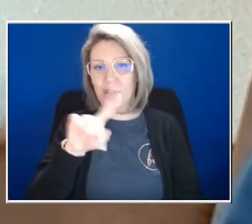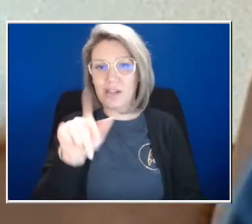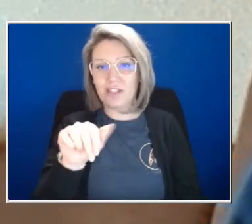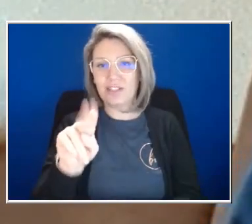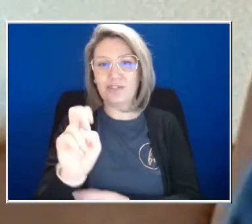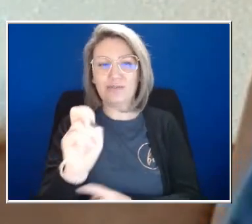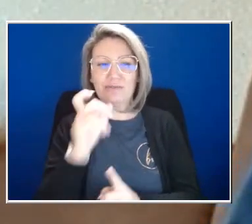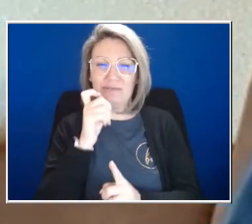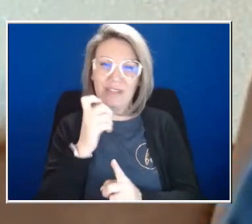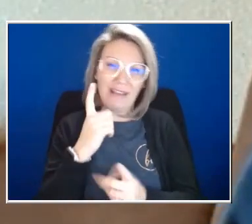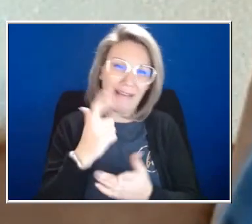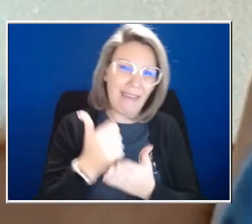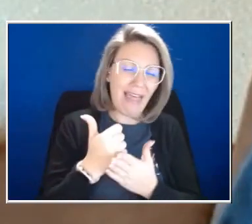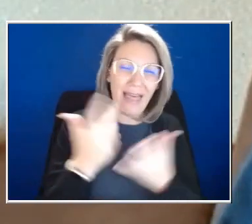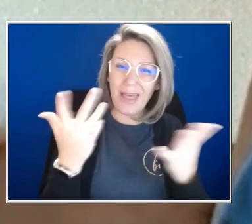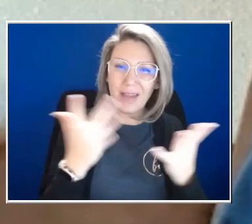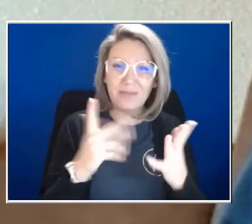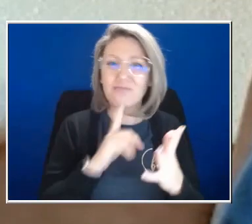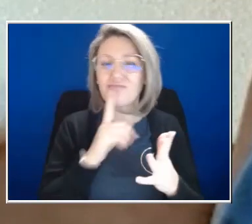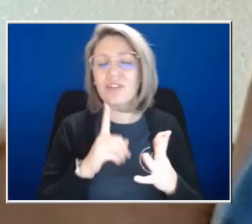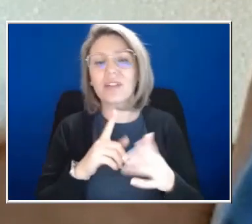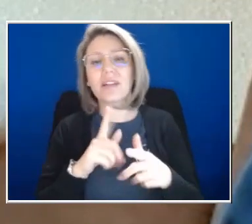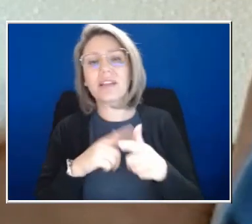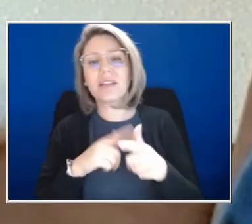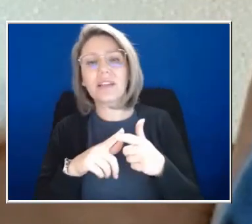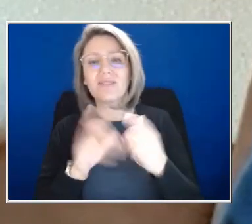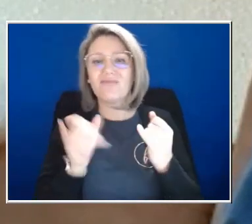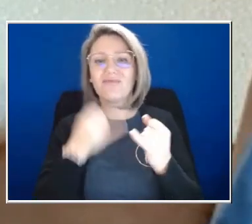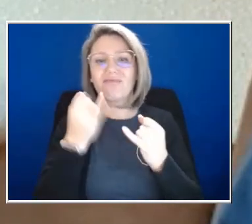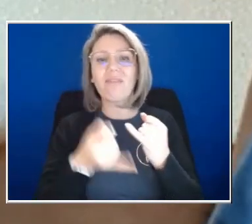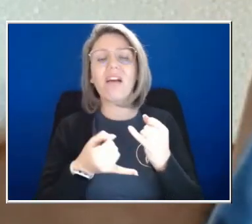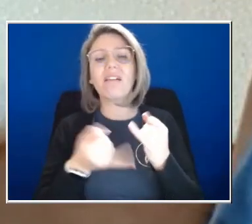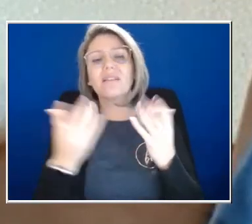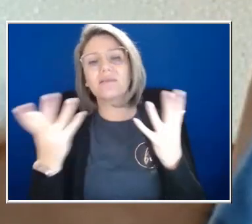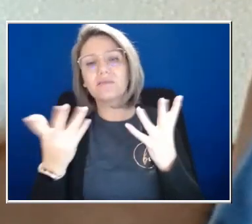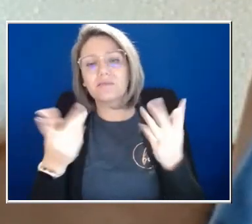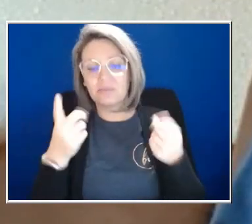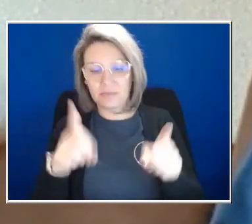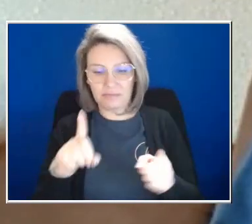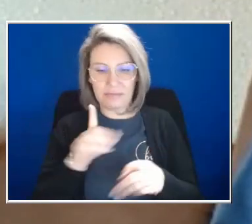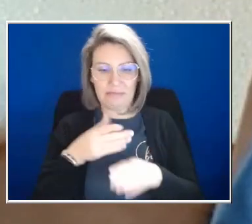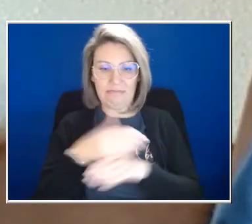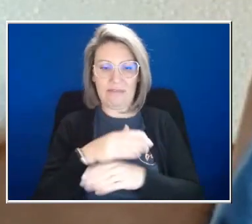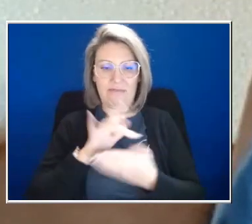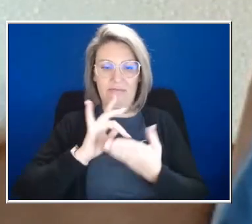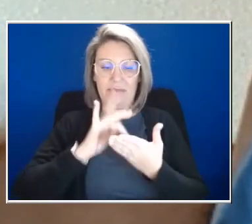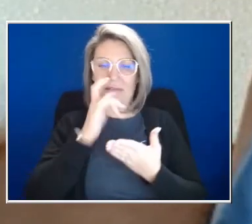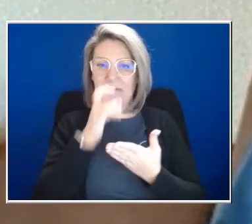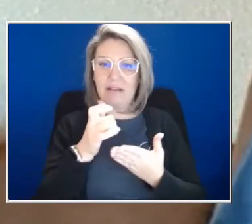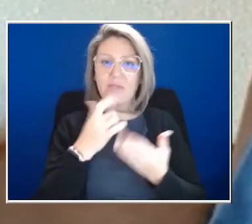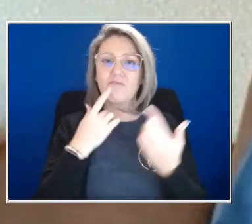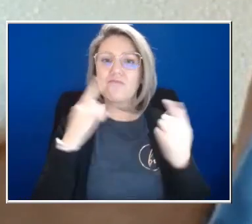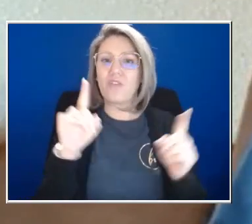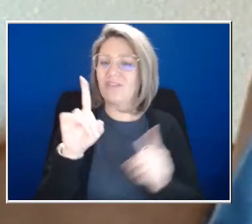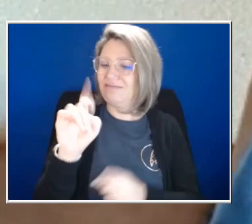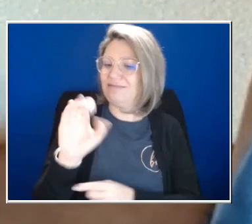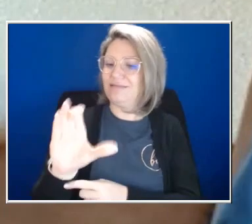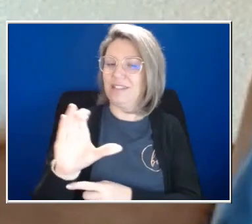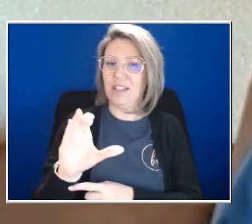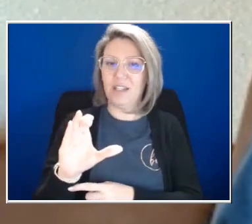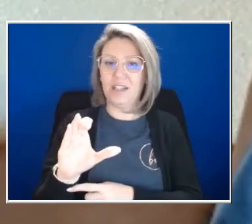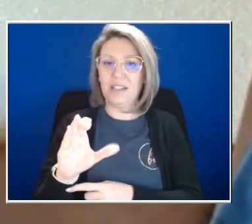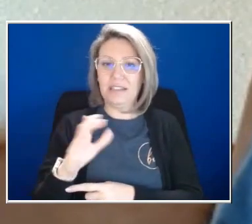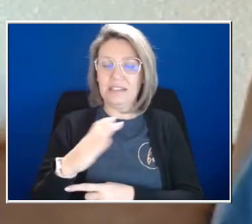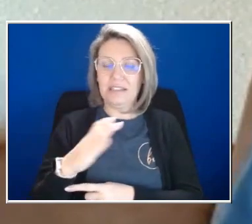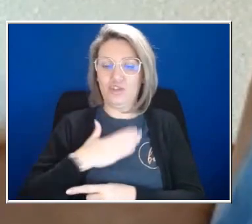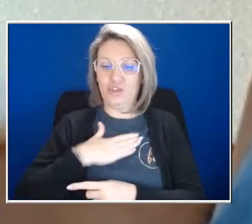help. And then finally, after the meds didn't work, it was around December, they finally did a chest x-ray on me and